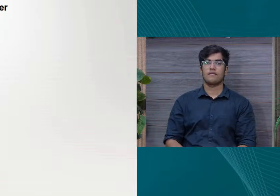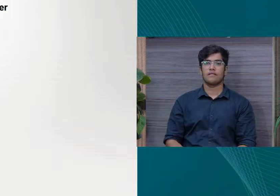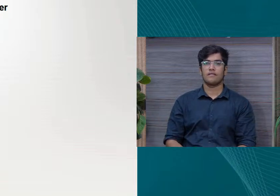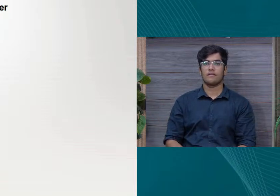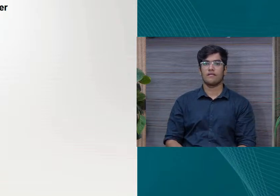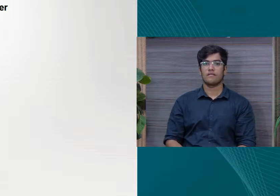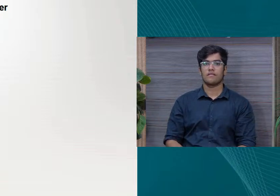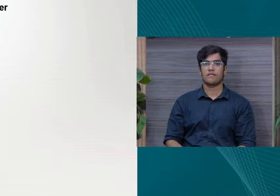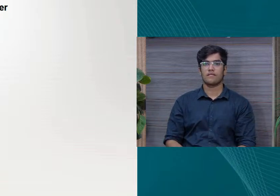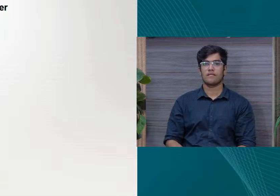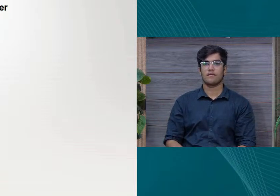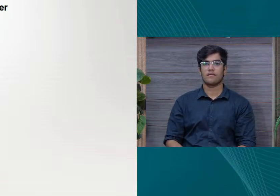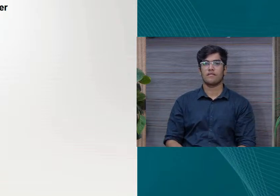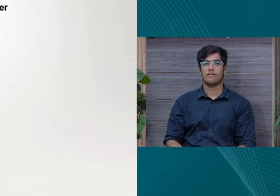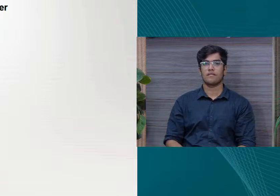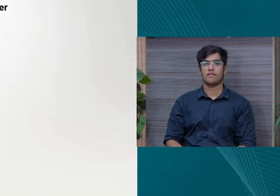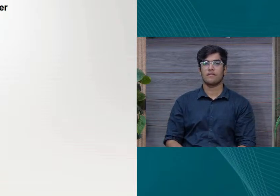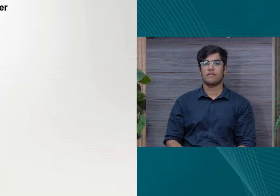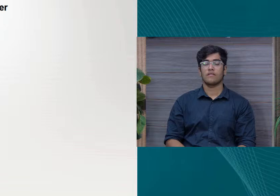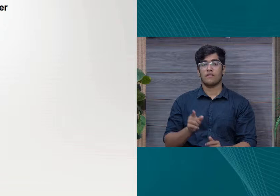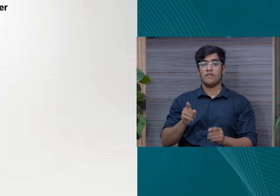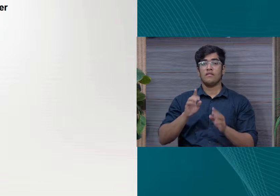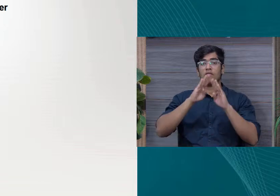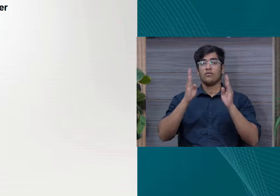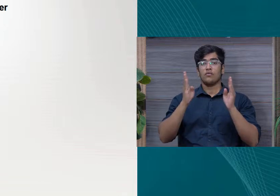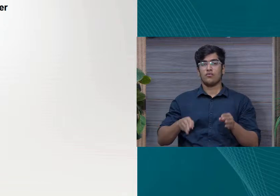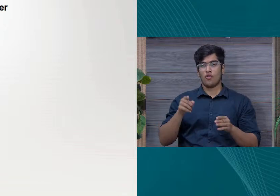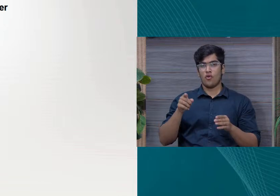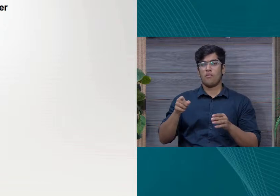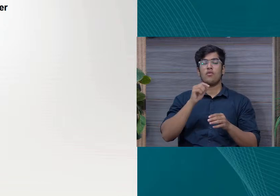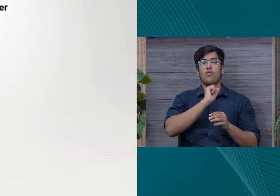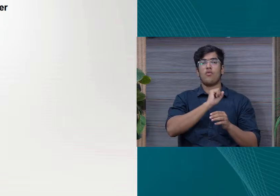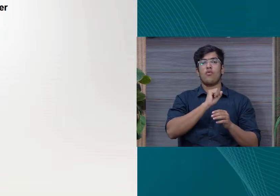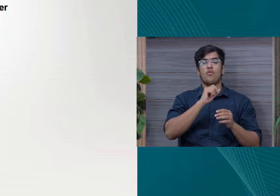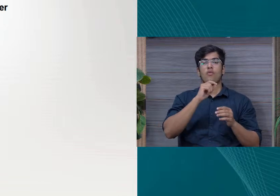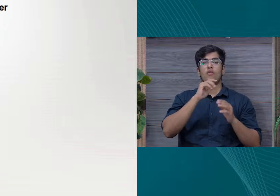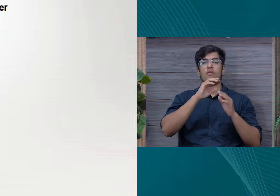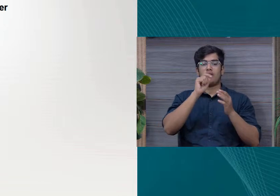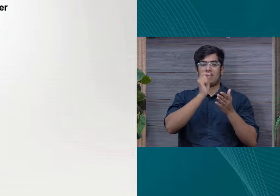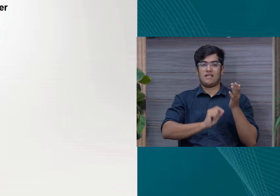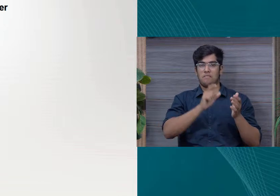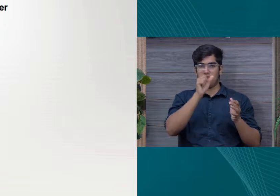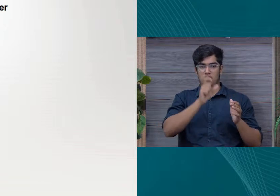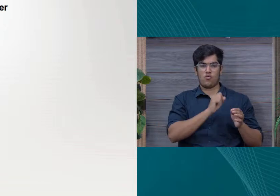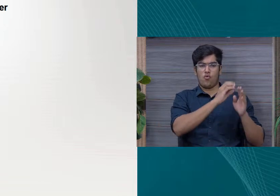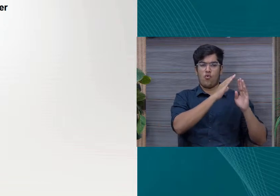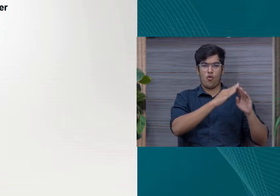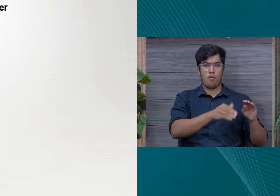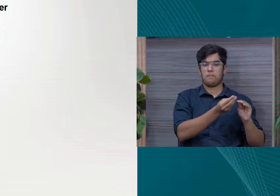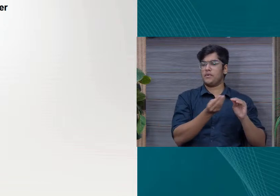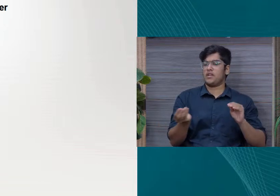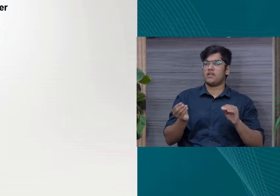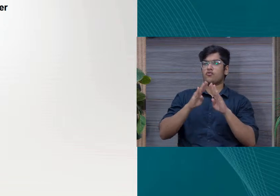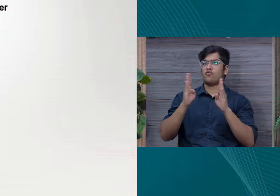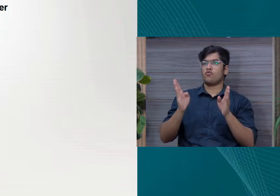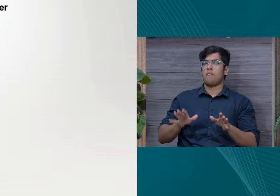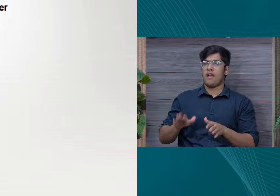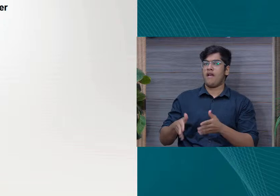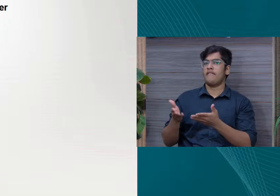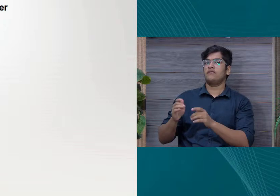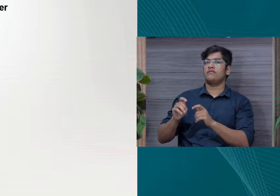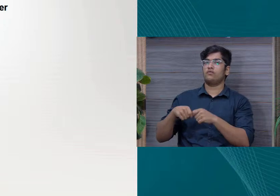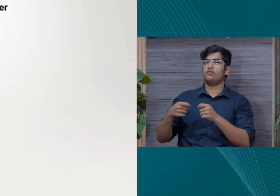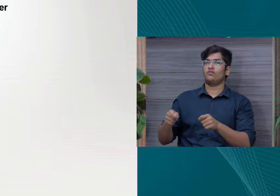And his shop was also not very far away from the author's house. So that also is a reason why the